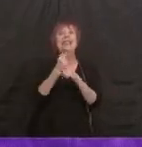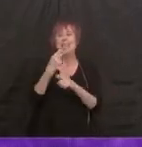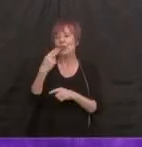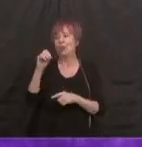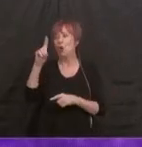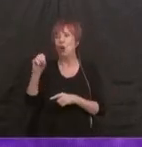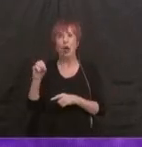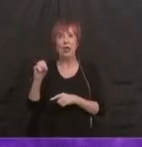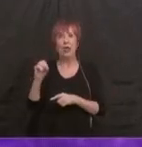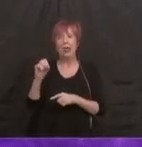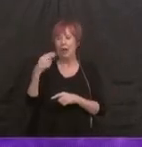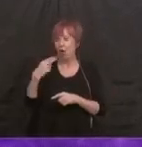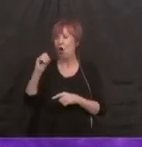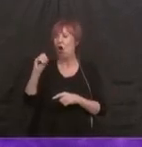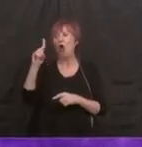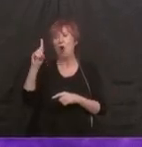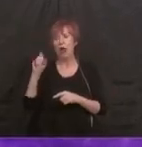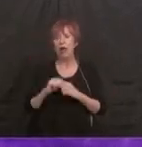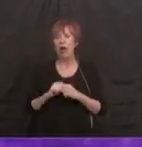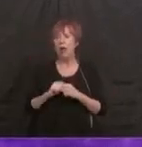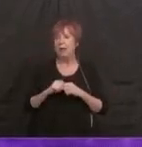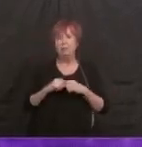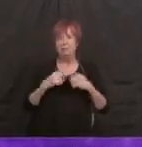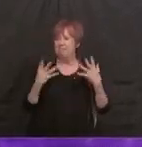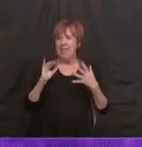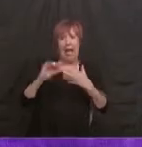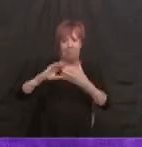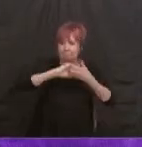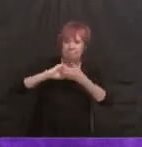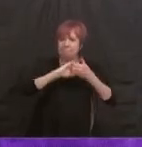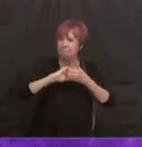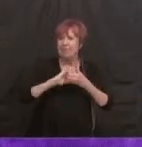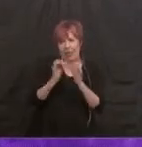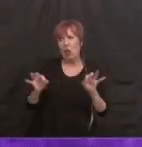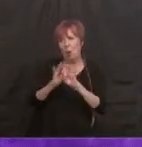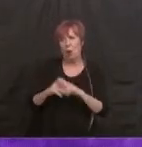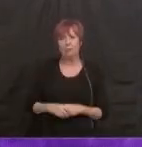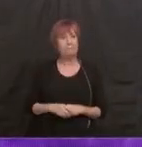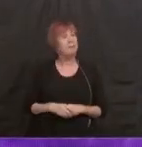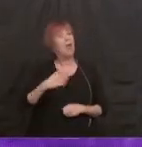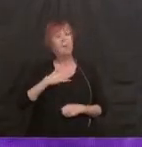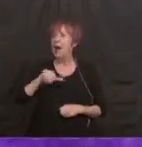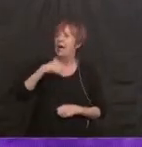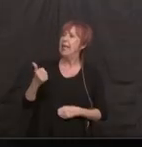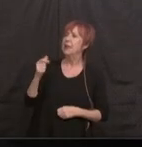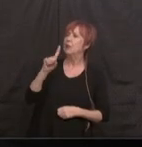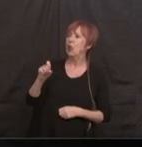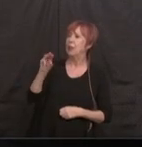that. So my next question, thank you so much, is for Mira. So